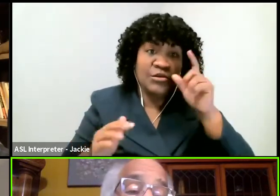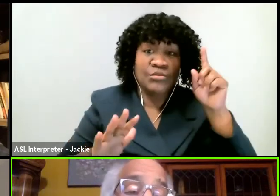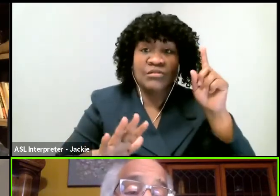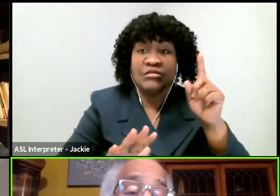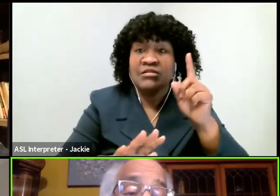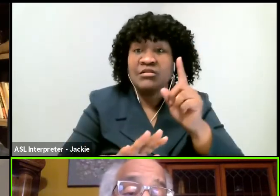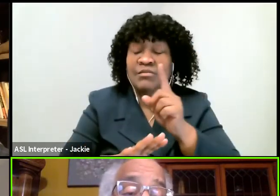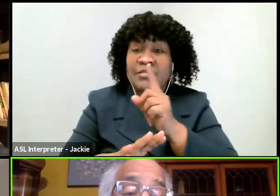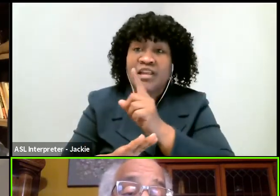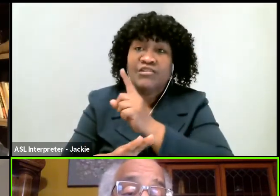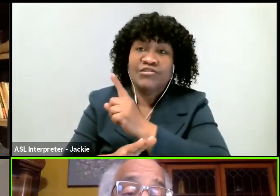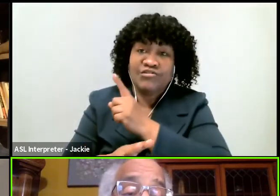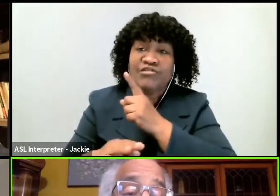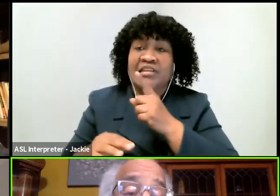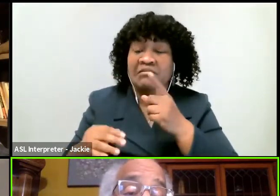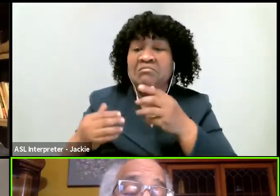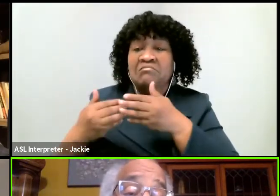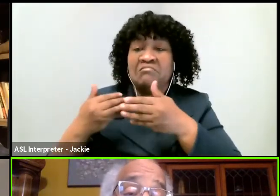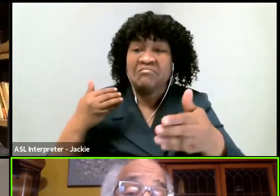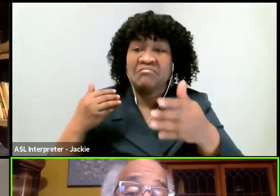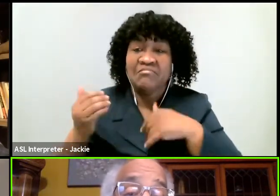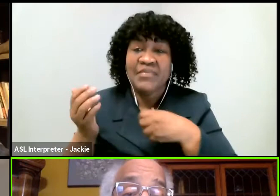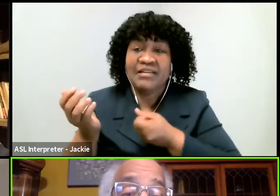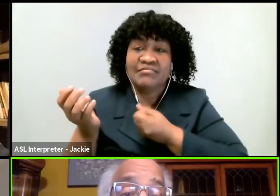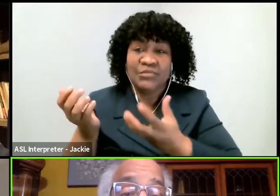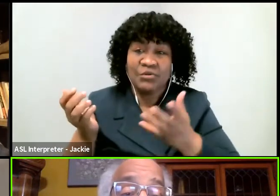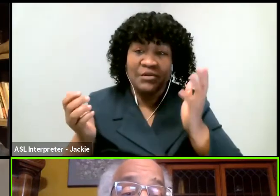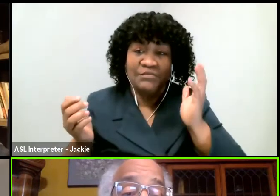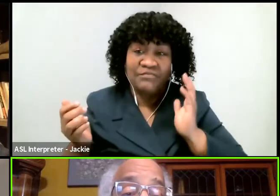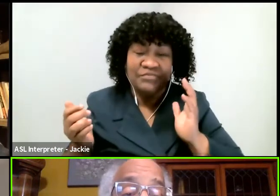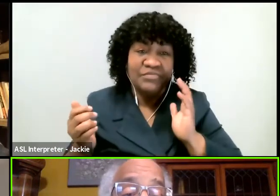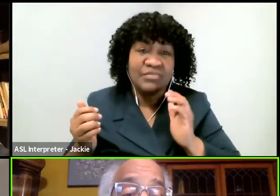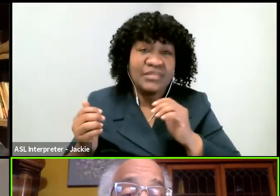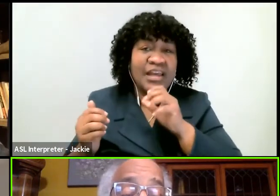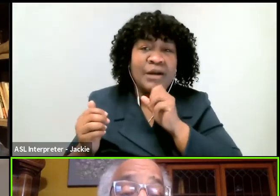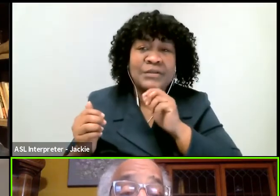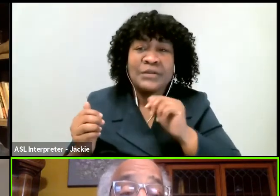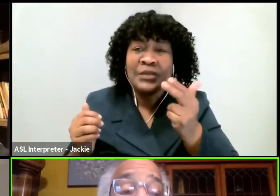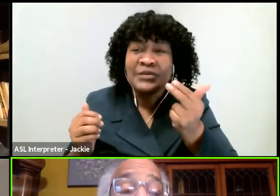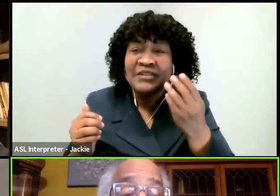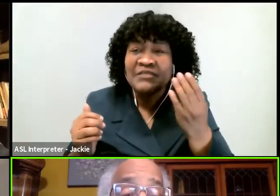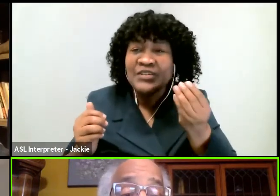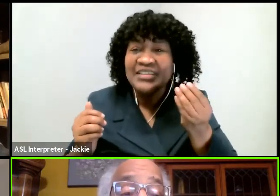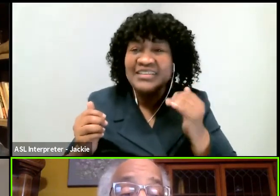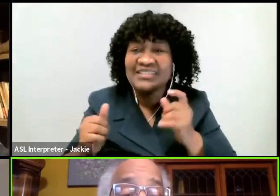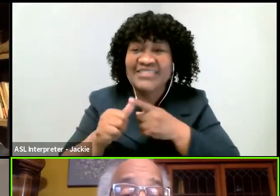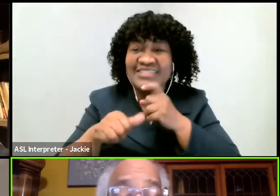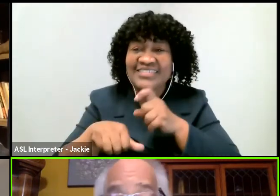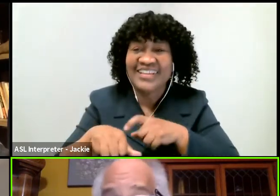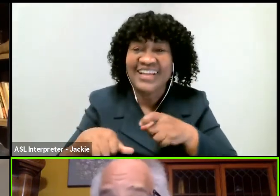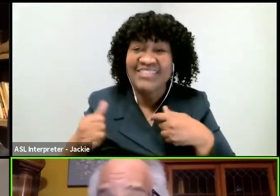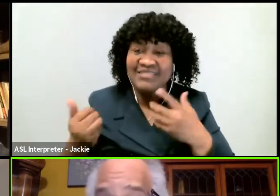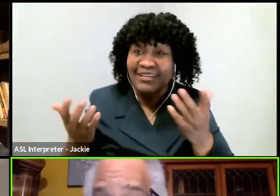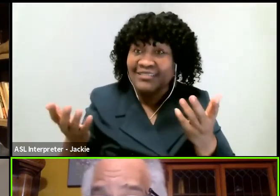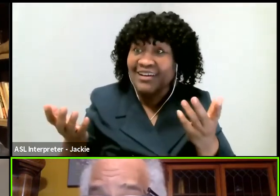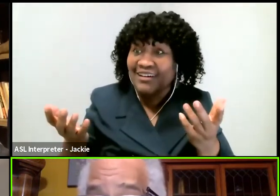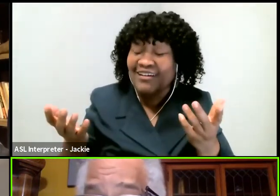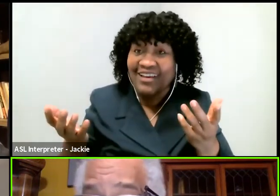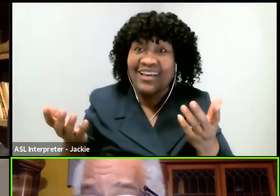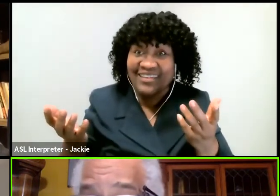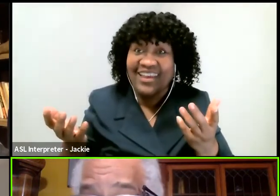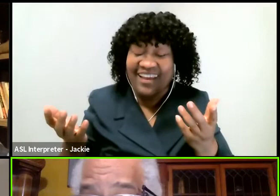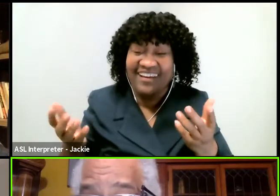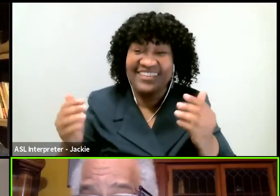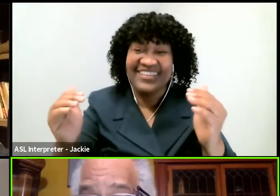It goes on from there. You know, 13, 14 years old, I thought, oh, okay, yes. And the